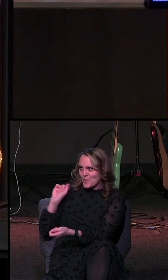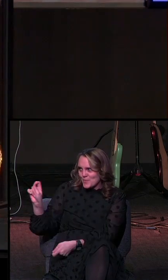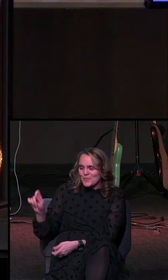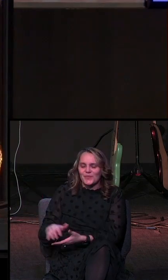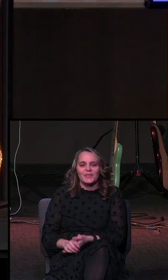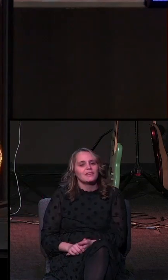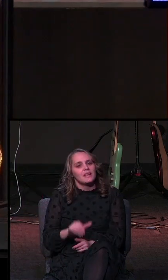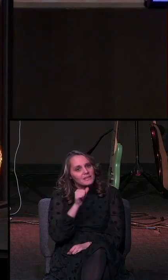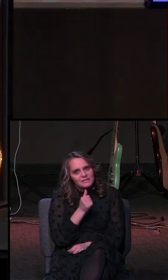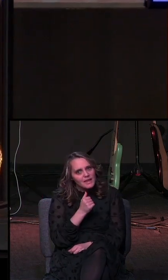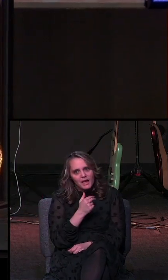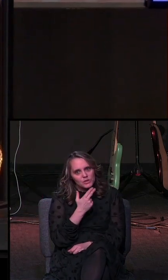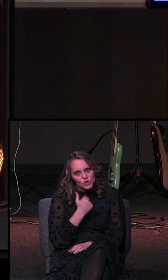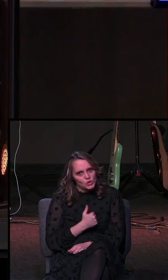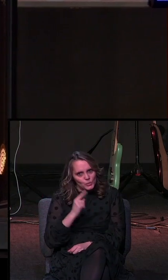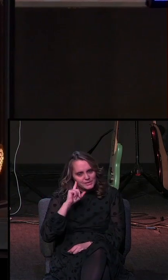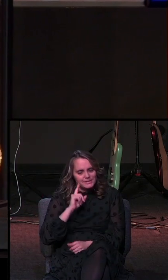it's not as cute as it sounds.